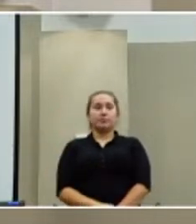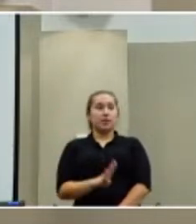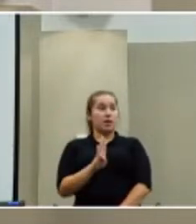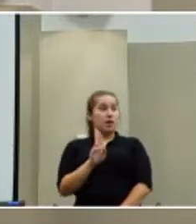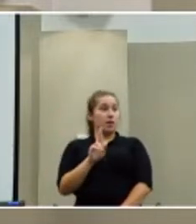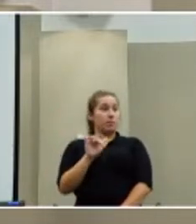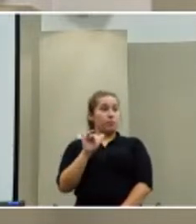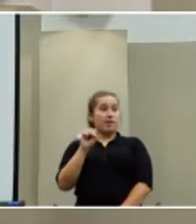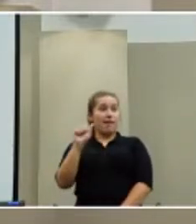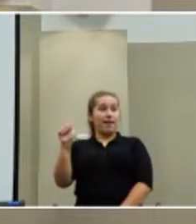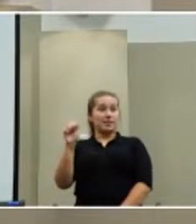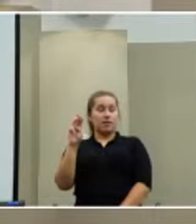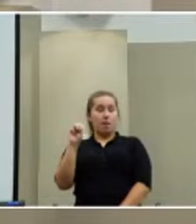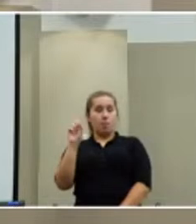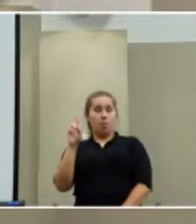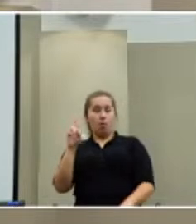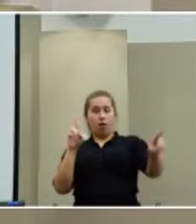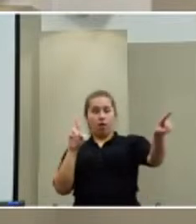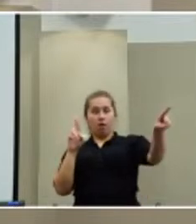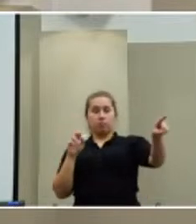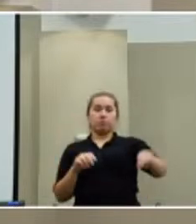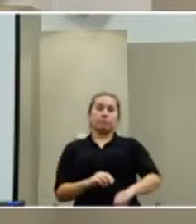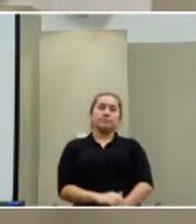Briassa Moore, quick.